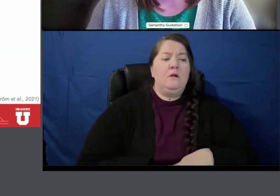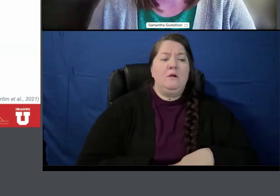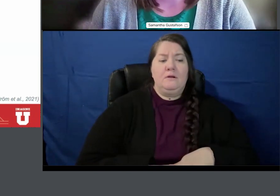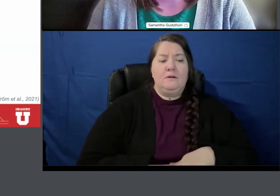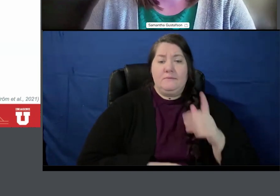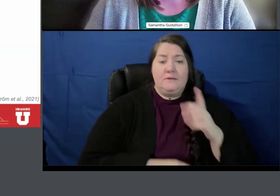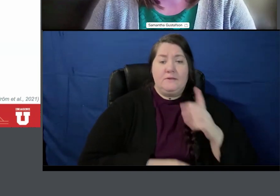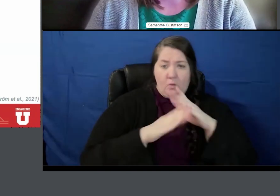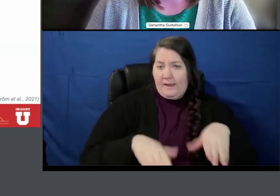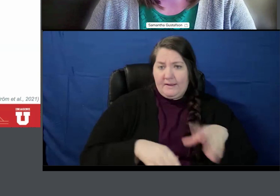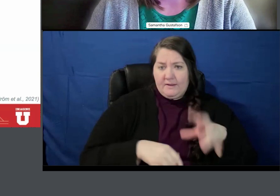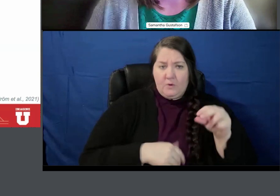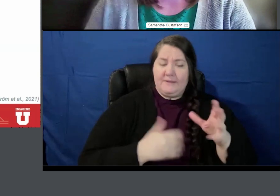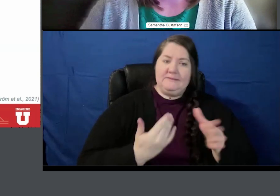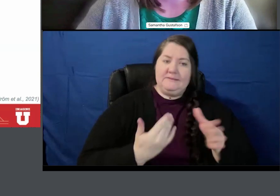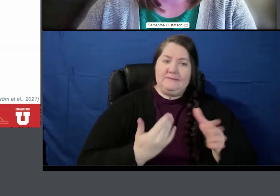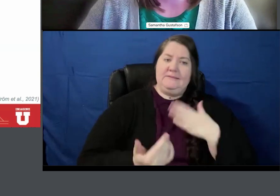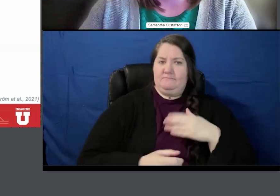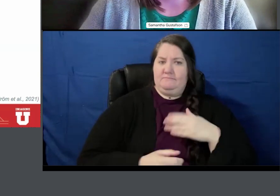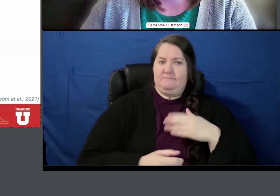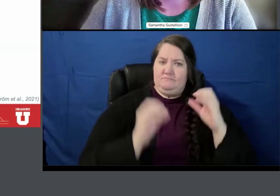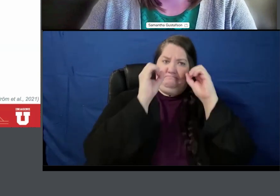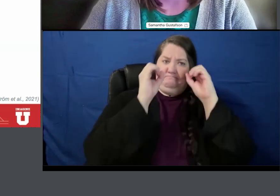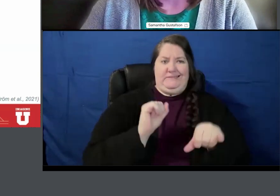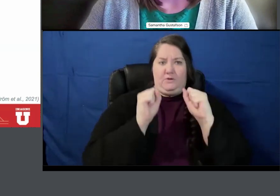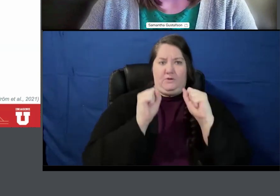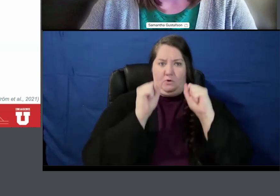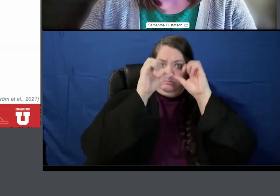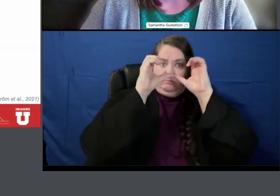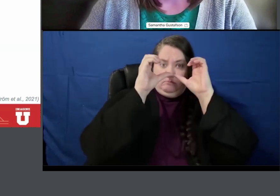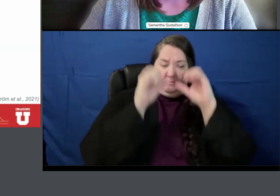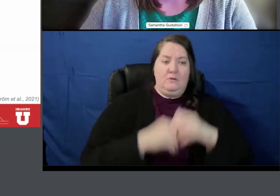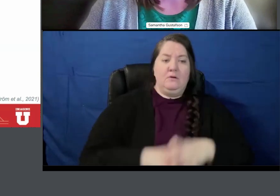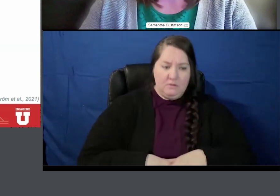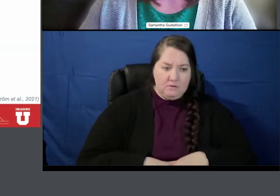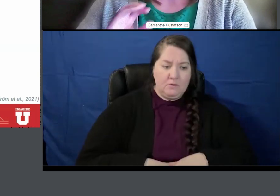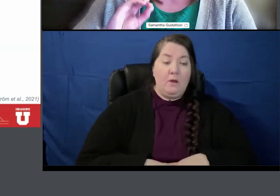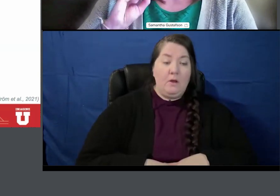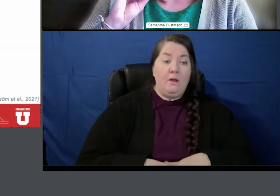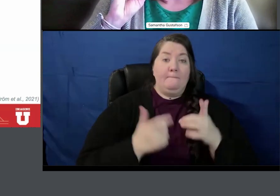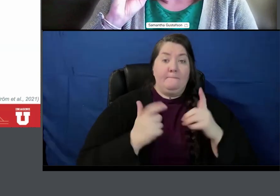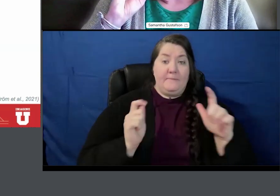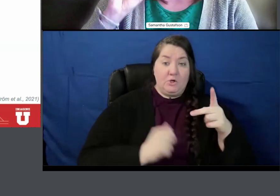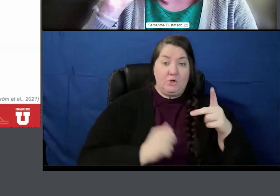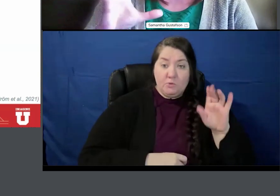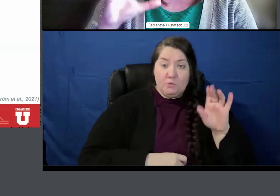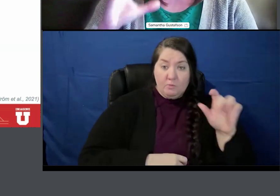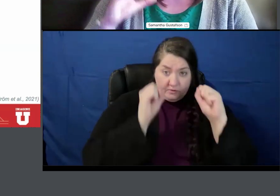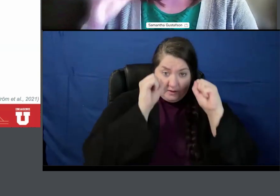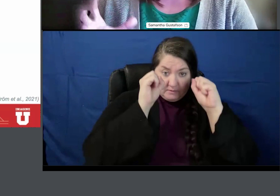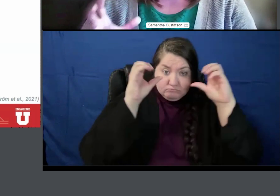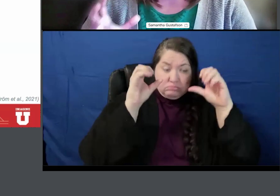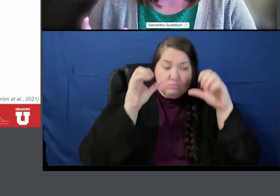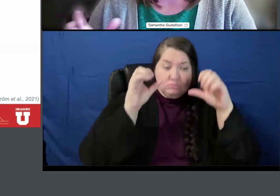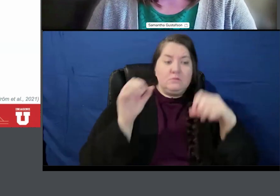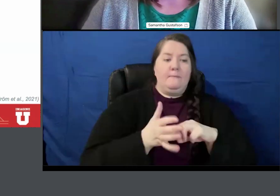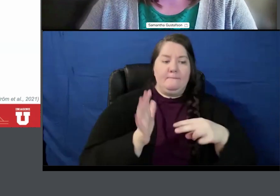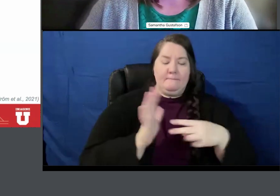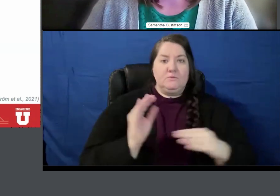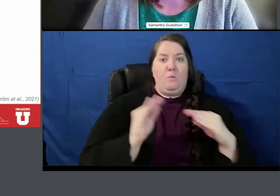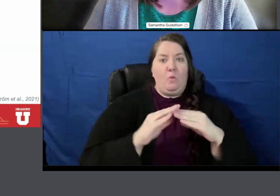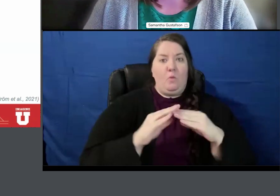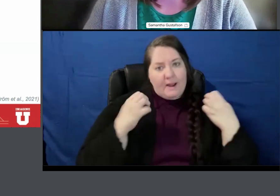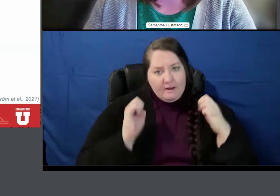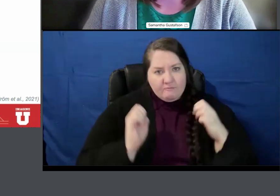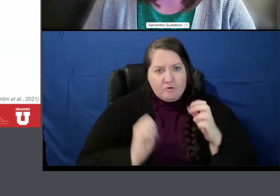quiet because it's a very easy listening situation. So greater pupil increase means more effort